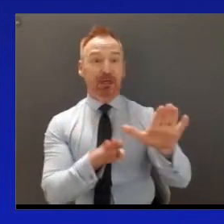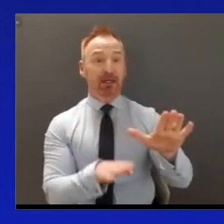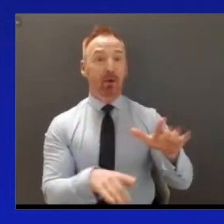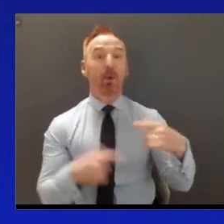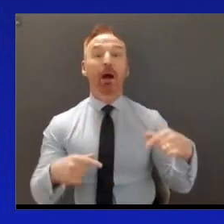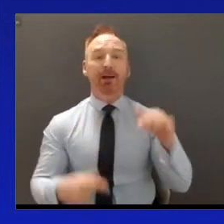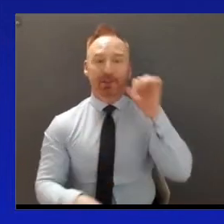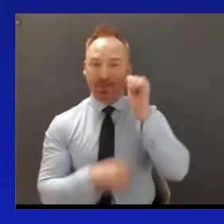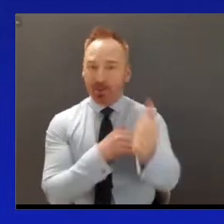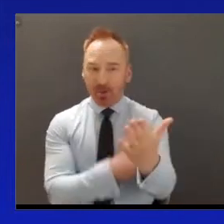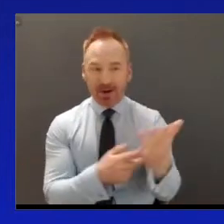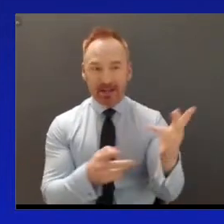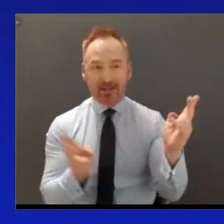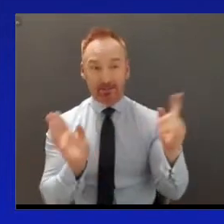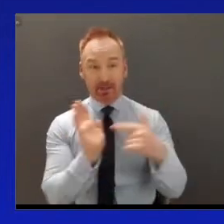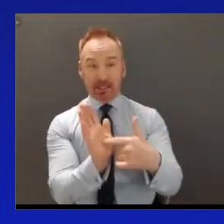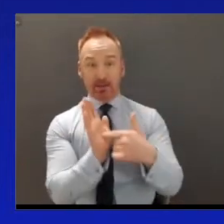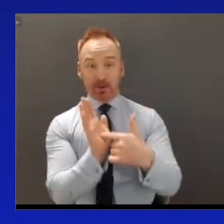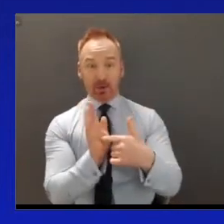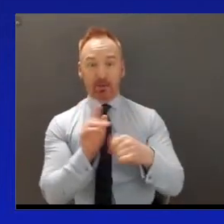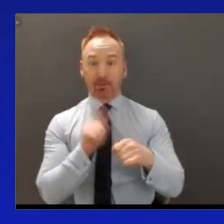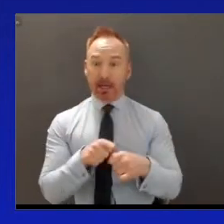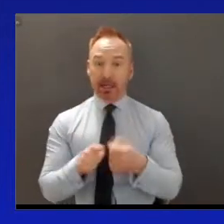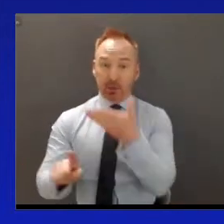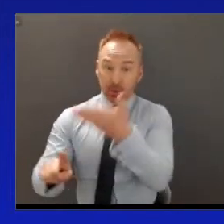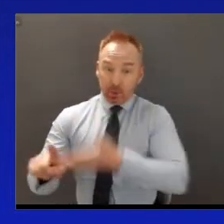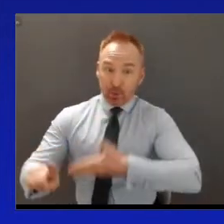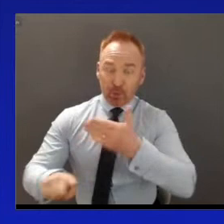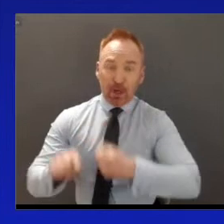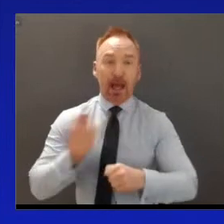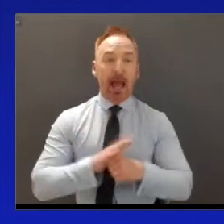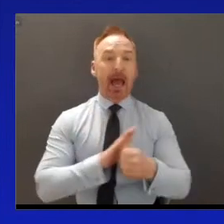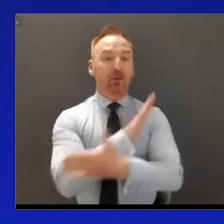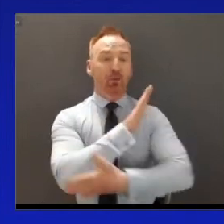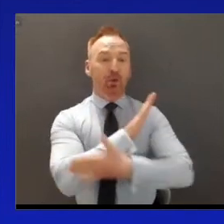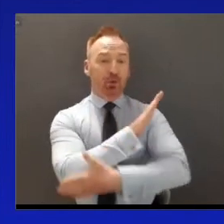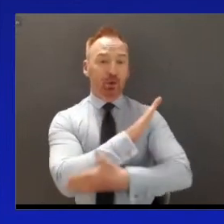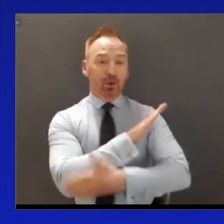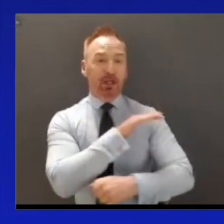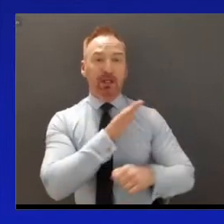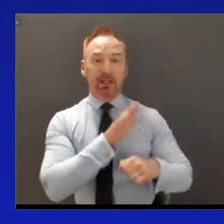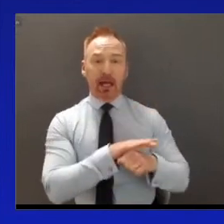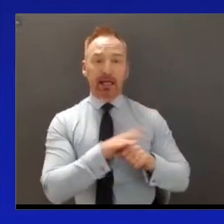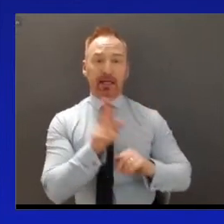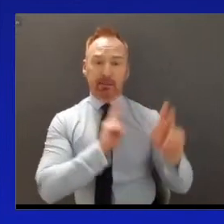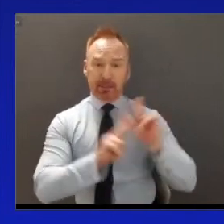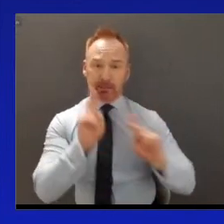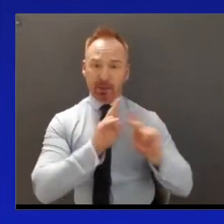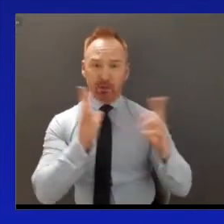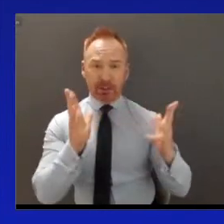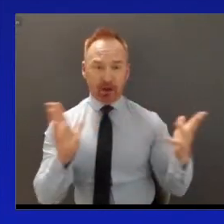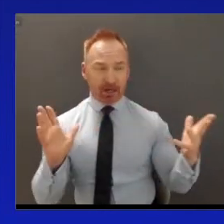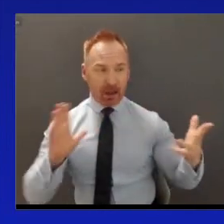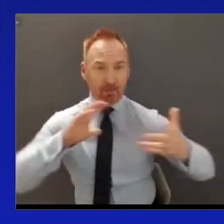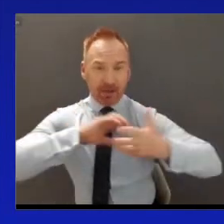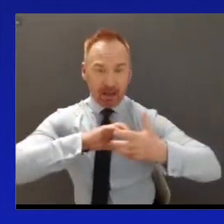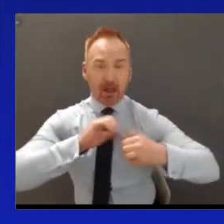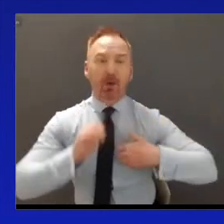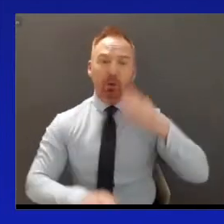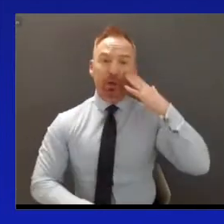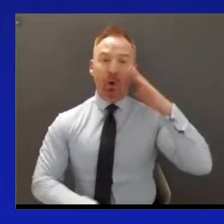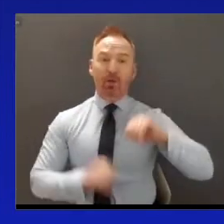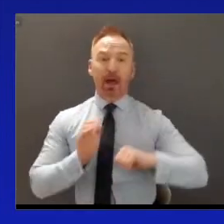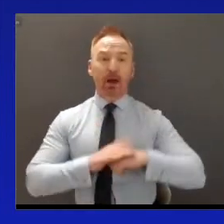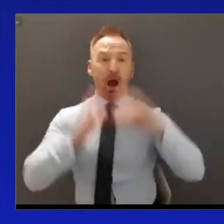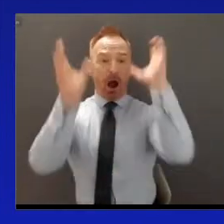with you and your rural colleagues to look at some of the areas where you think would be best. But we know we need a different strategy, and we have that